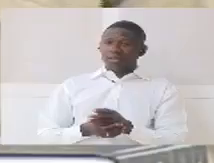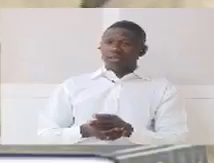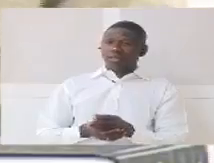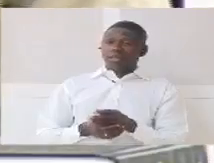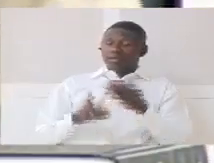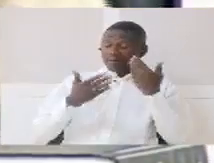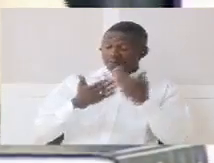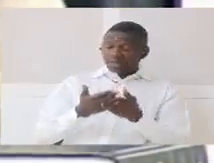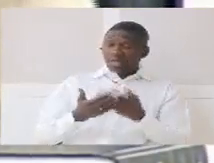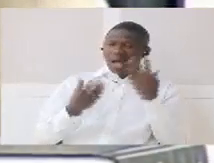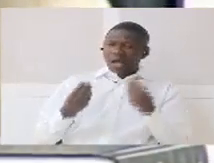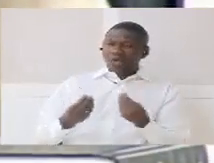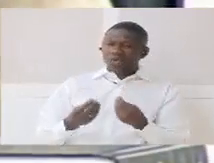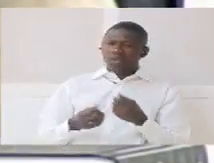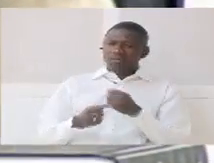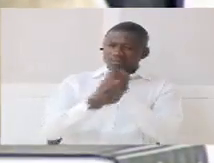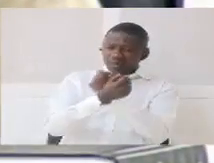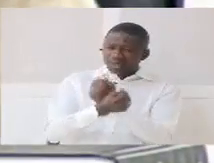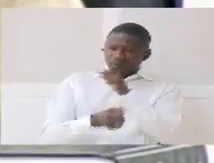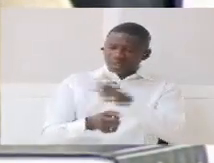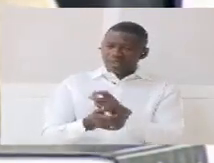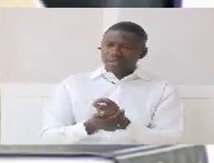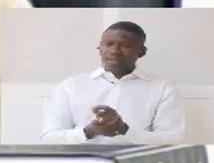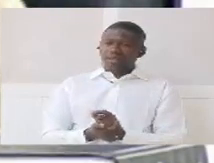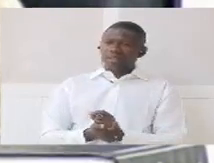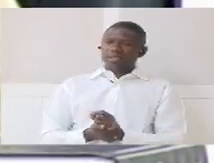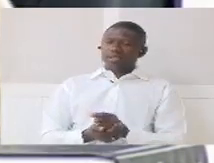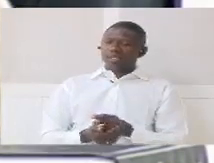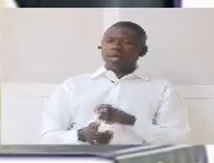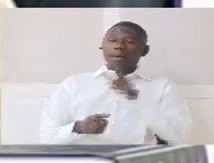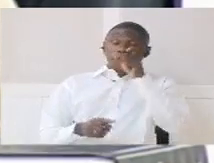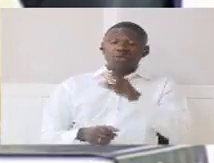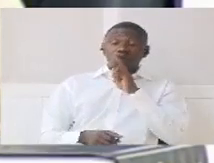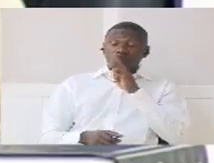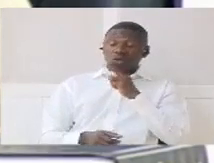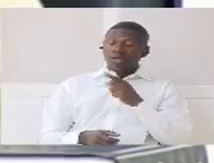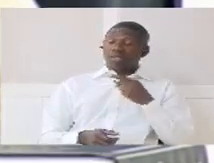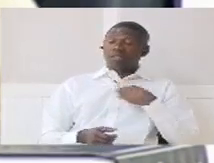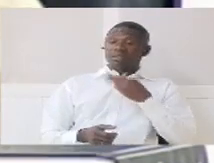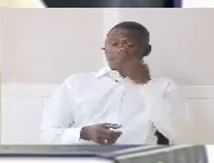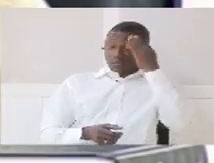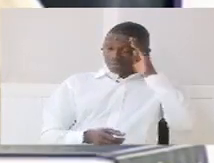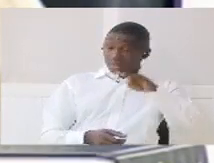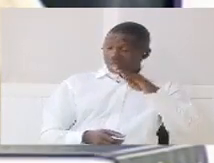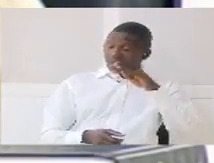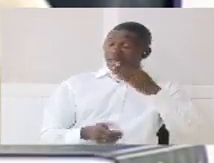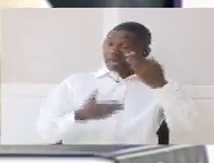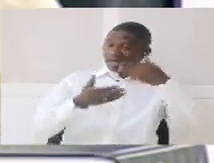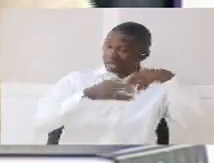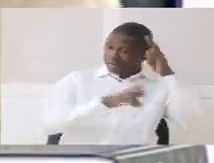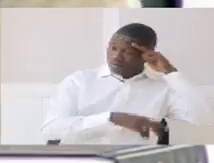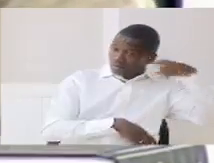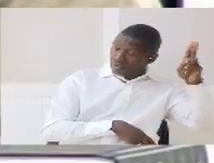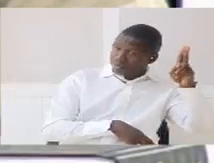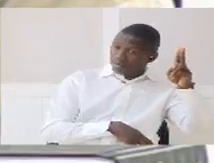custody? Somebody who was discharged, who was pardoned, and he left with his discharge certificate, authentic one, signed by the Director General of Prisons. Then you